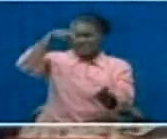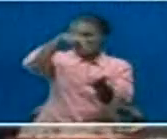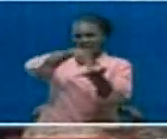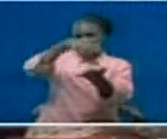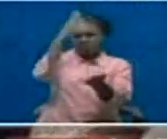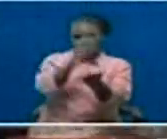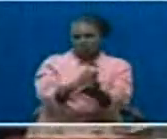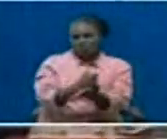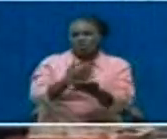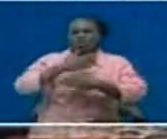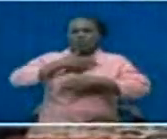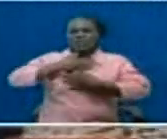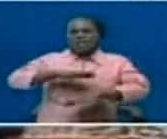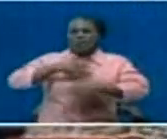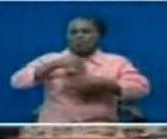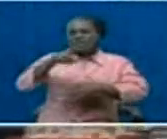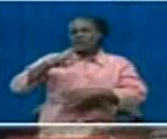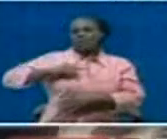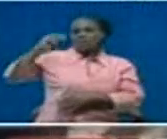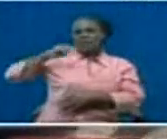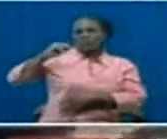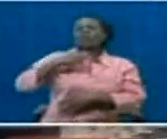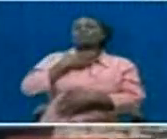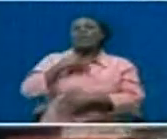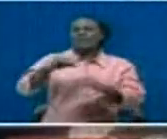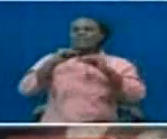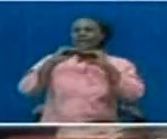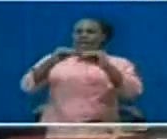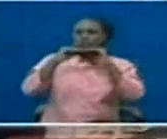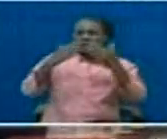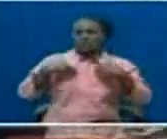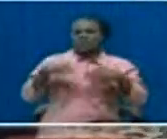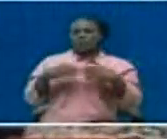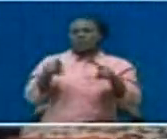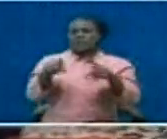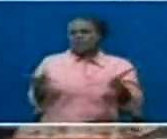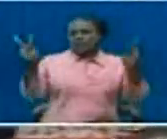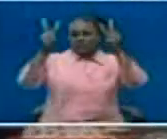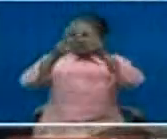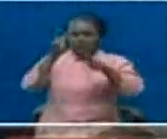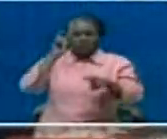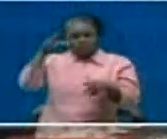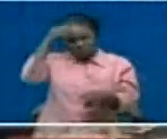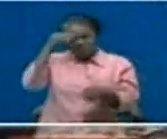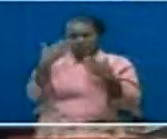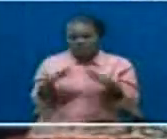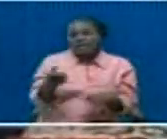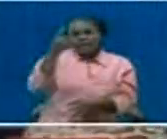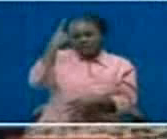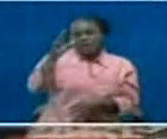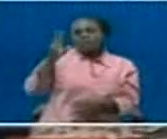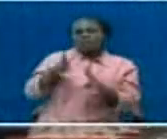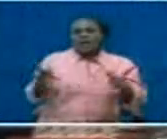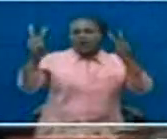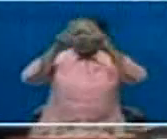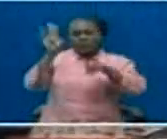Yeah. Because the Samburus now have even become mature. They like educated people and they have realized the value of education and they have realized the value of women.